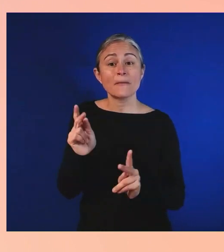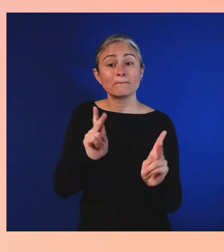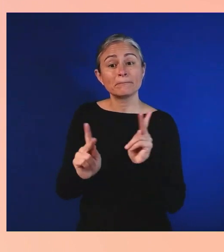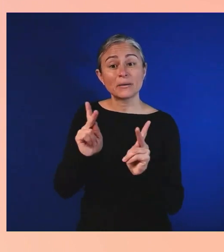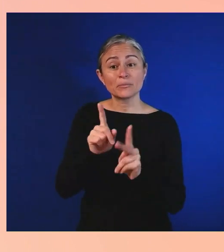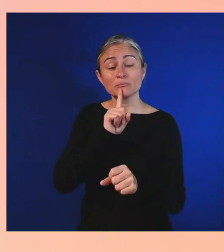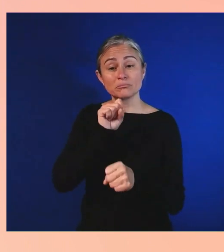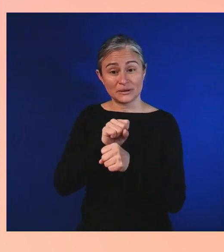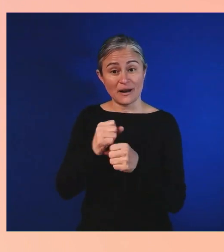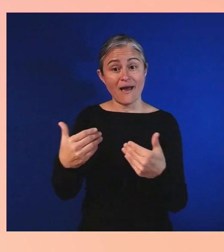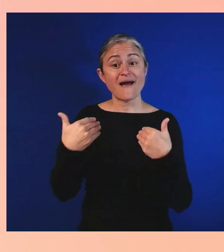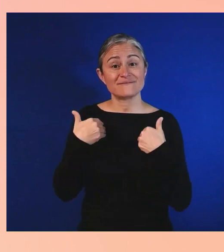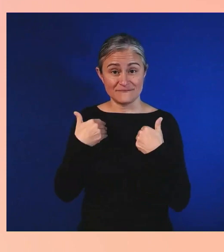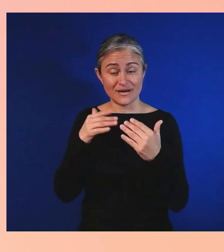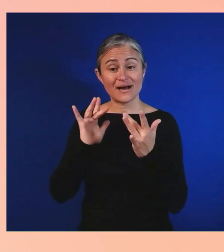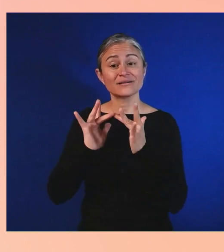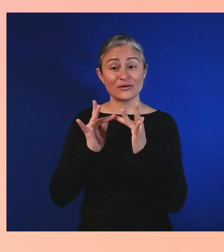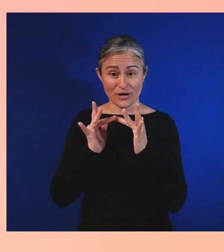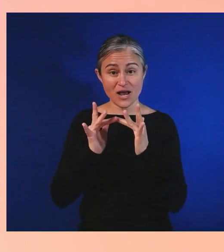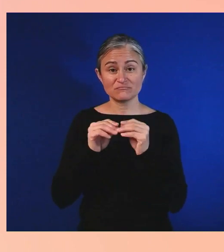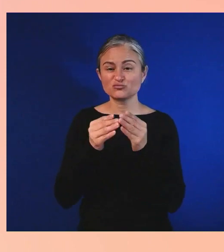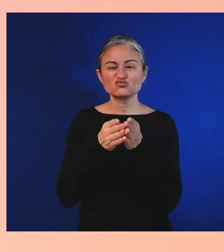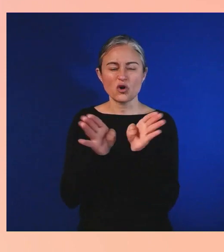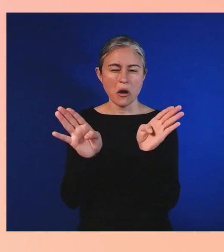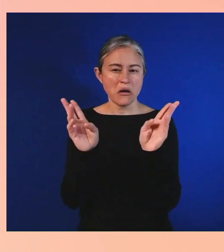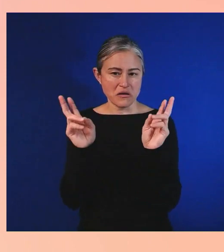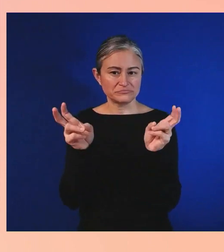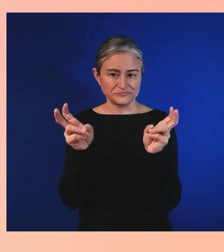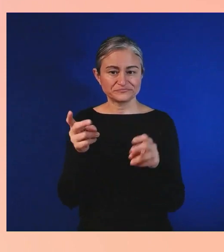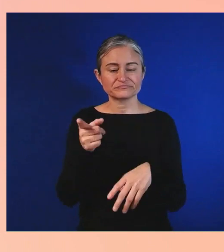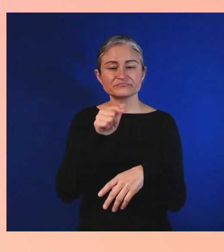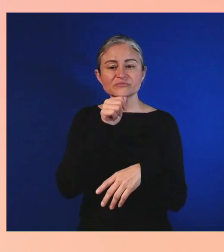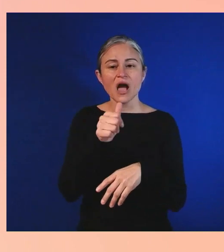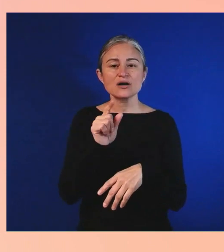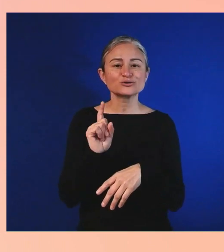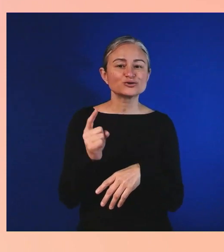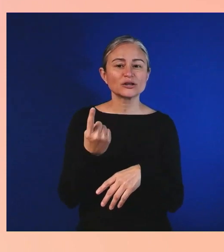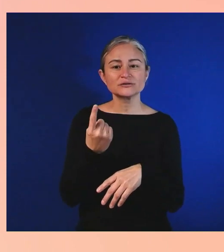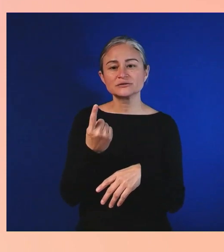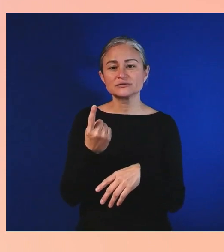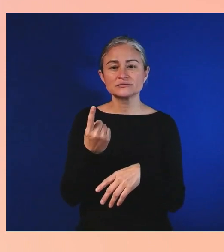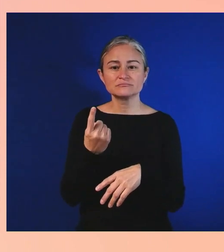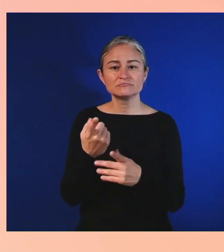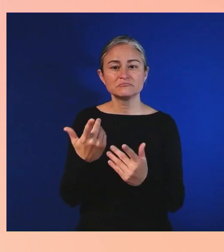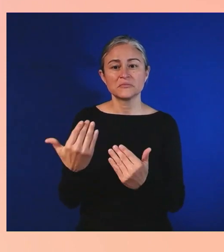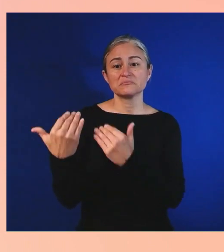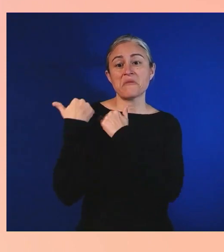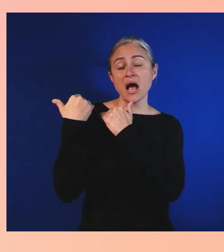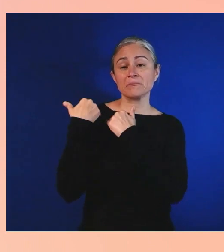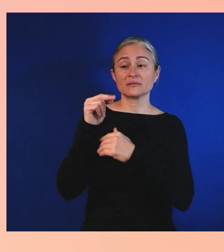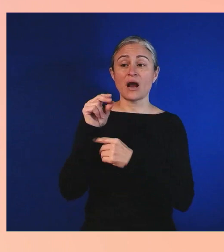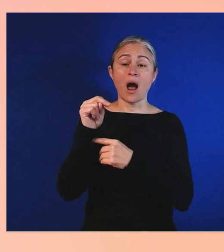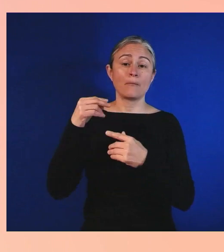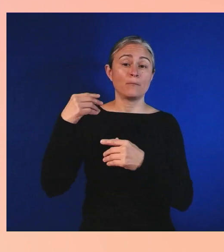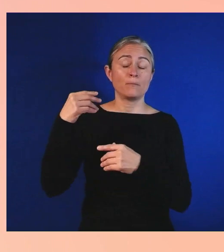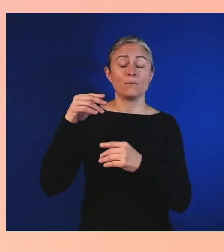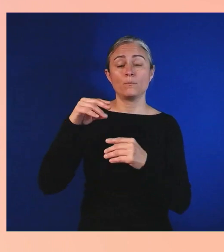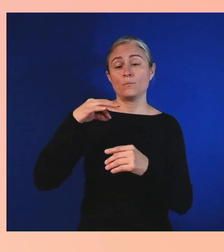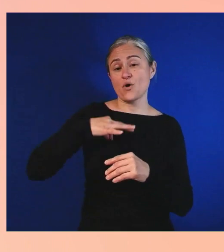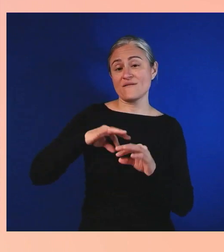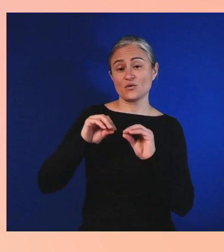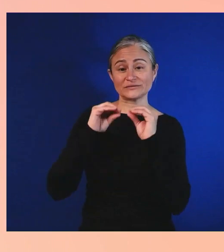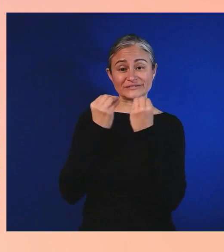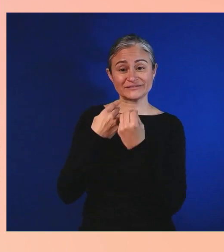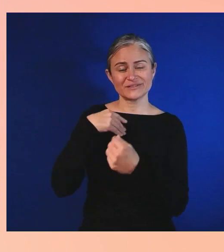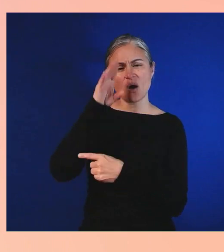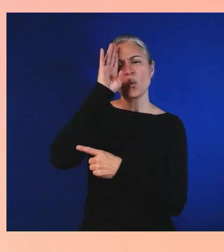shouldn't be left up to the number of nonprofit organizations that I know of that are working throughout the South to raise money to provide internet access